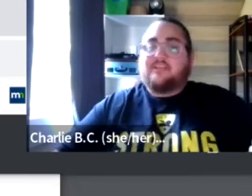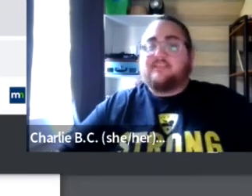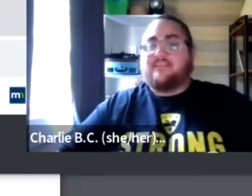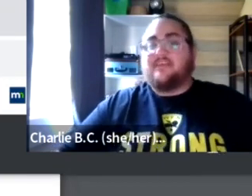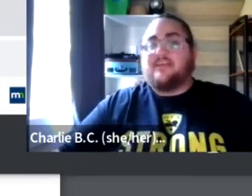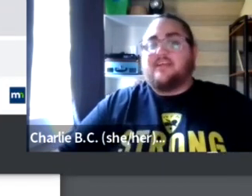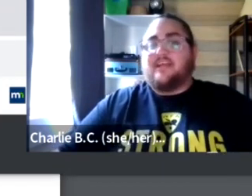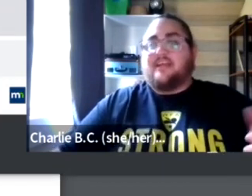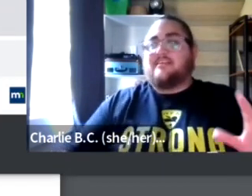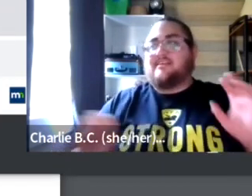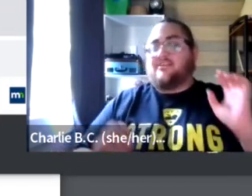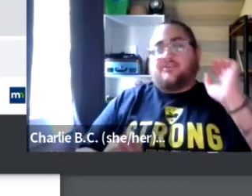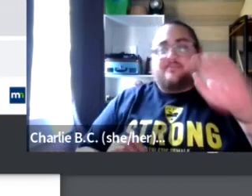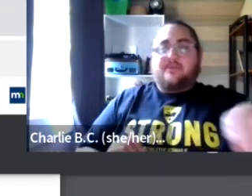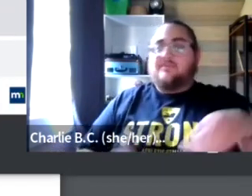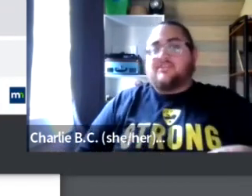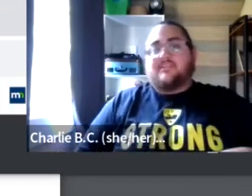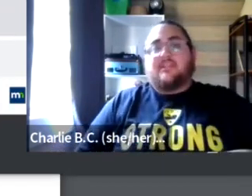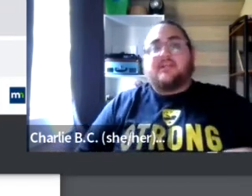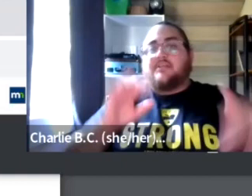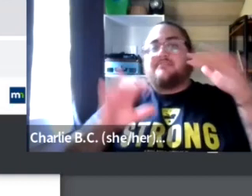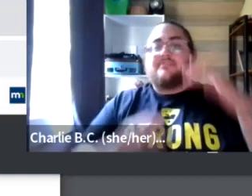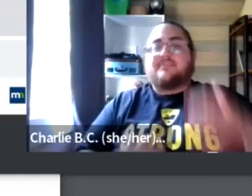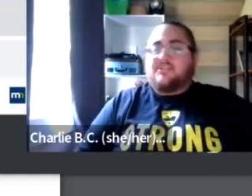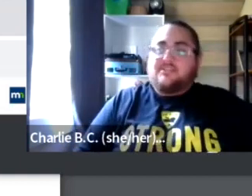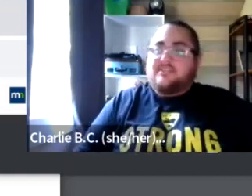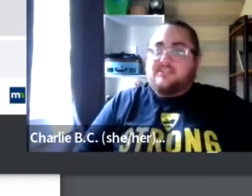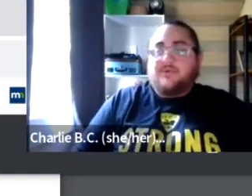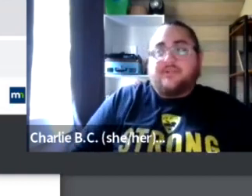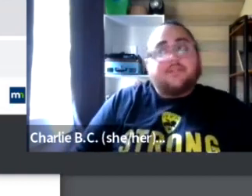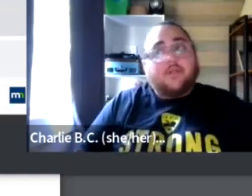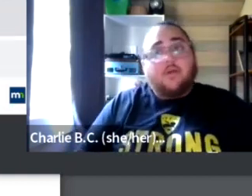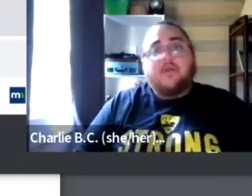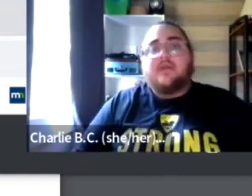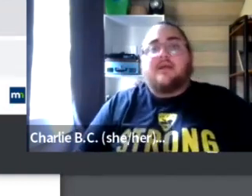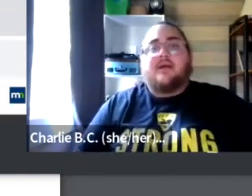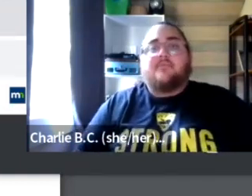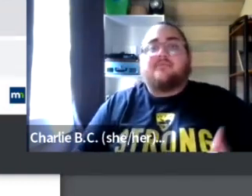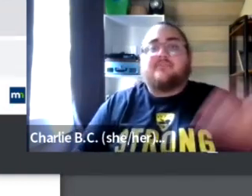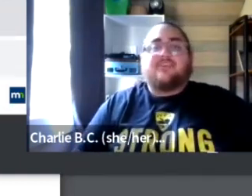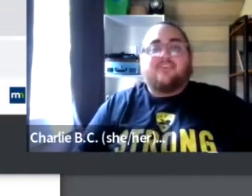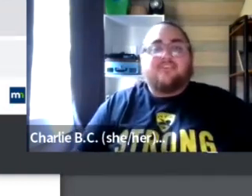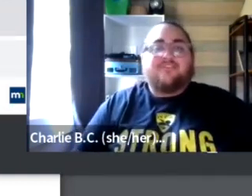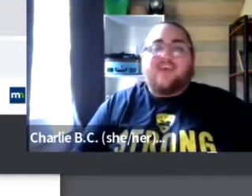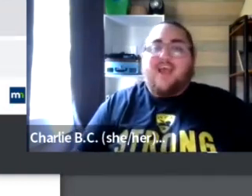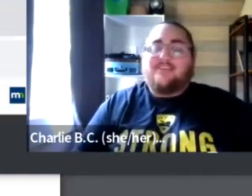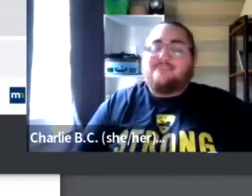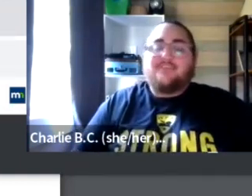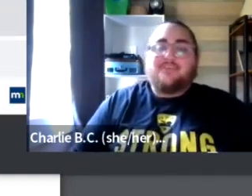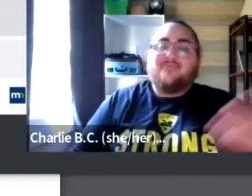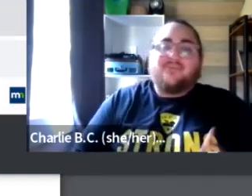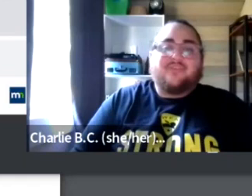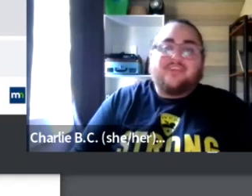table of contents here. And you should be able to just click on different sections to get to where you need to go. For starters,